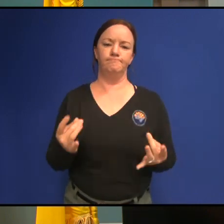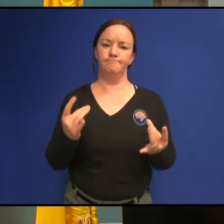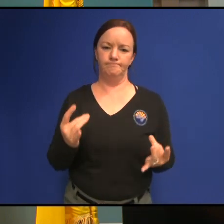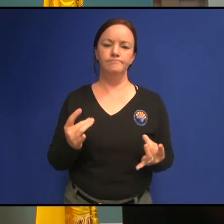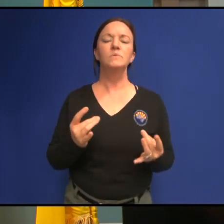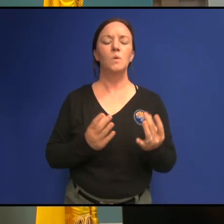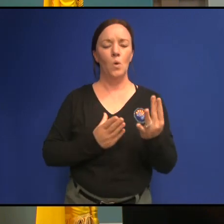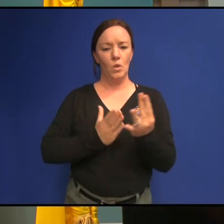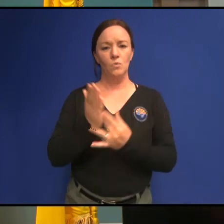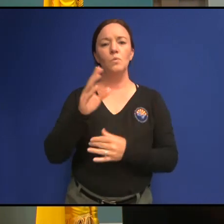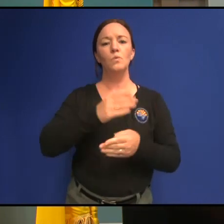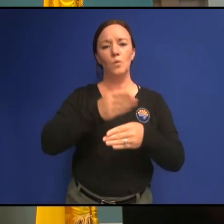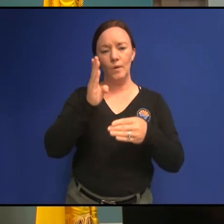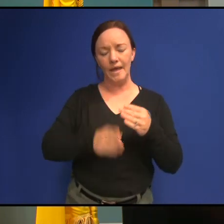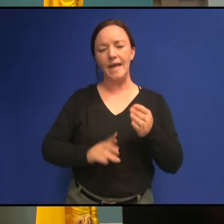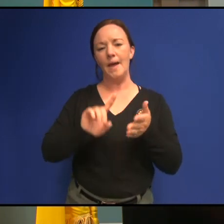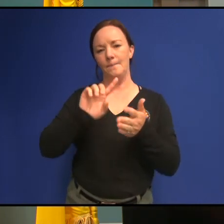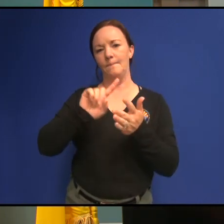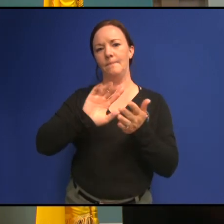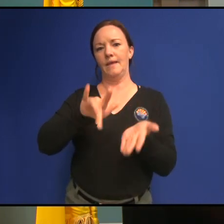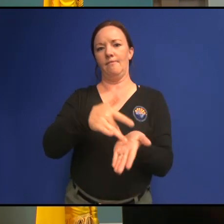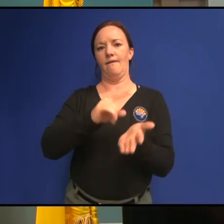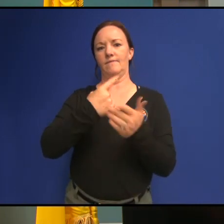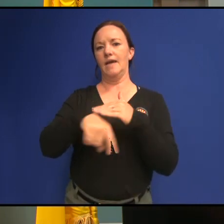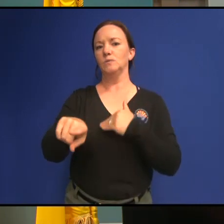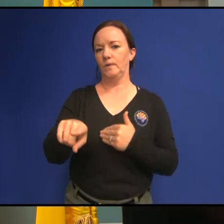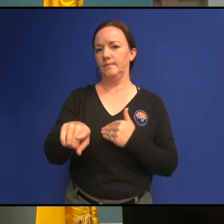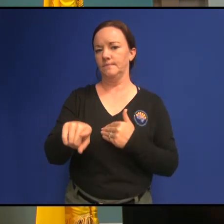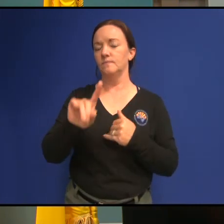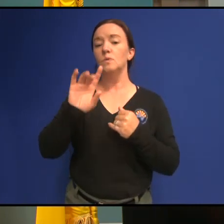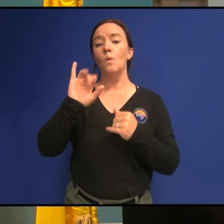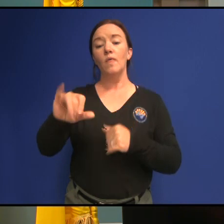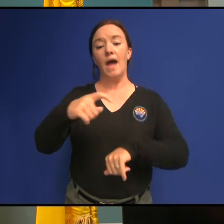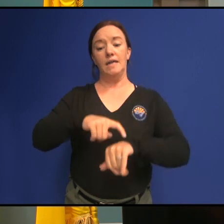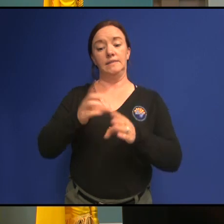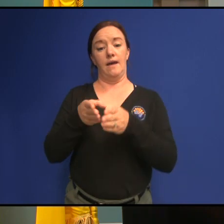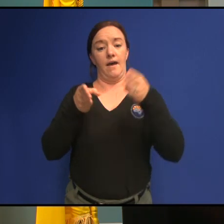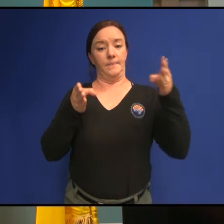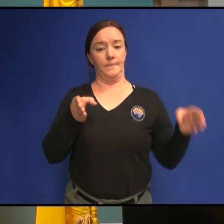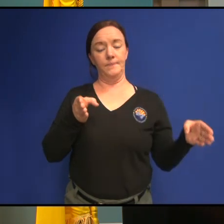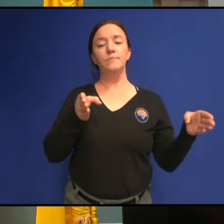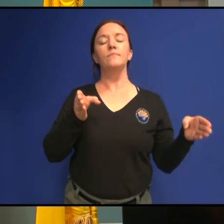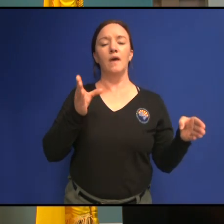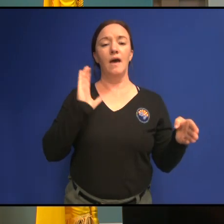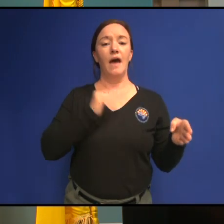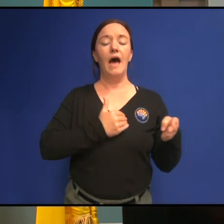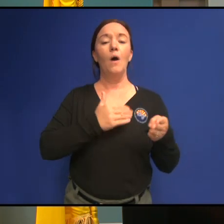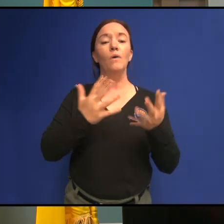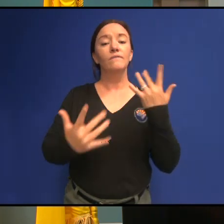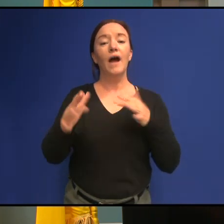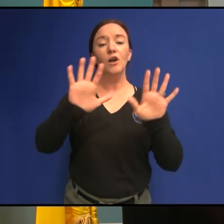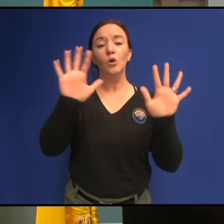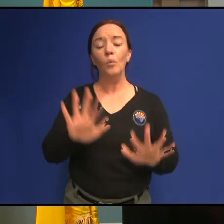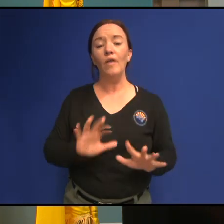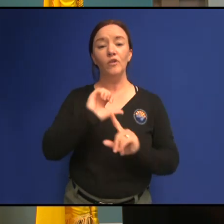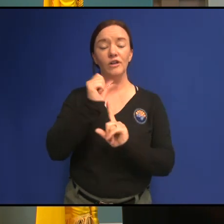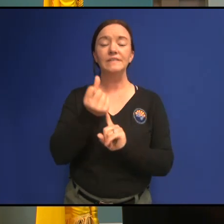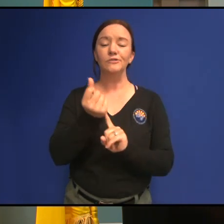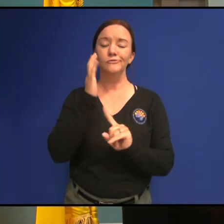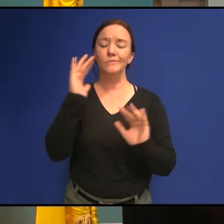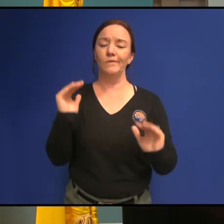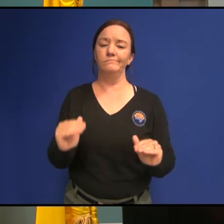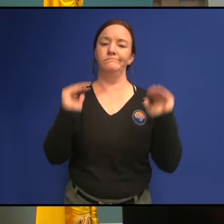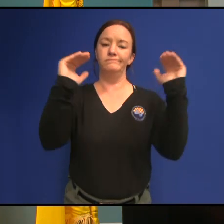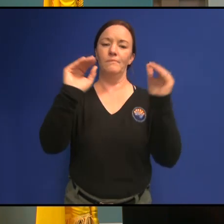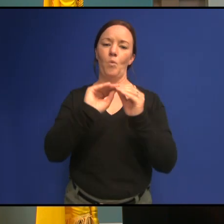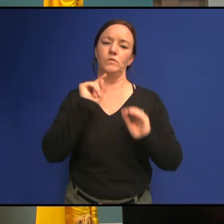into midweek. So that's a period where we're going to start elevating our fire weather conditions. And we're even thinking with those winds,